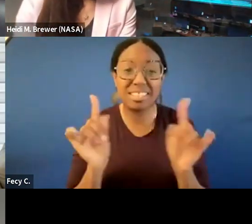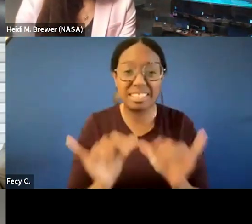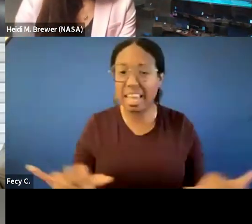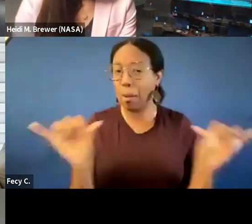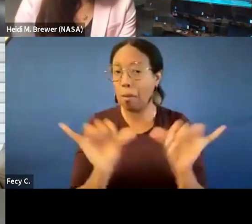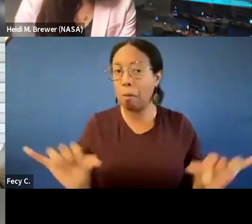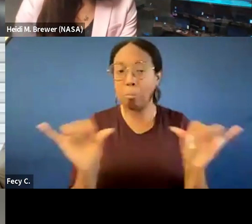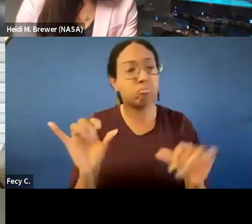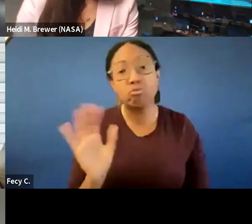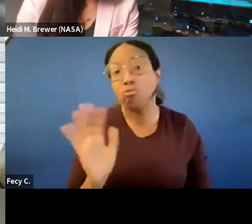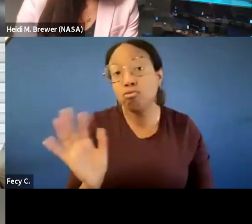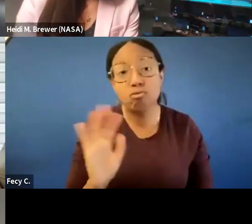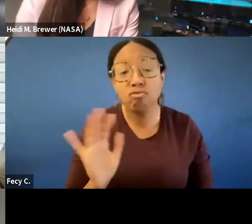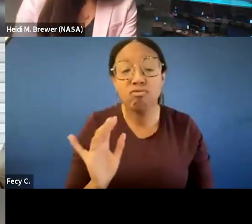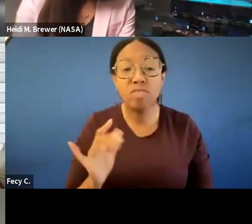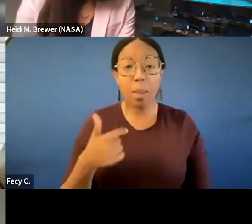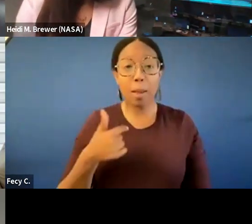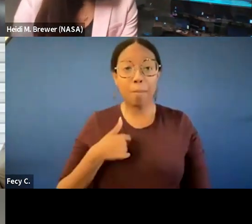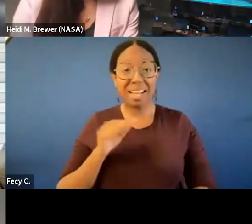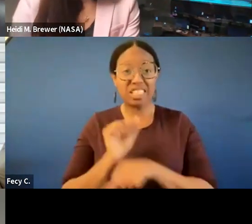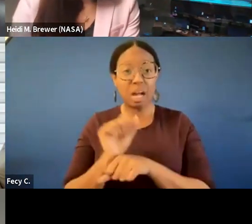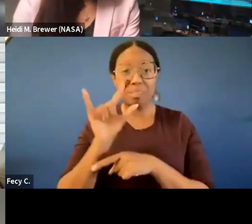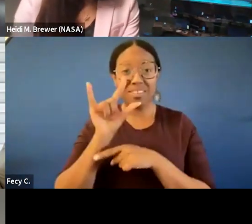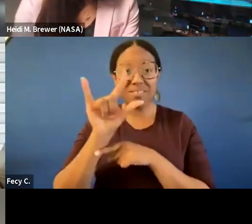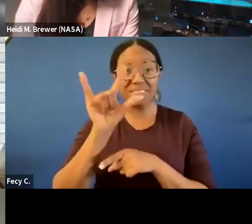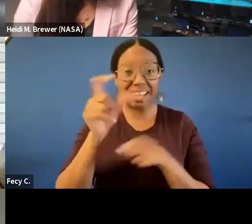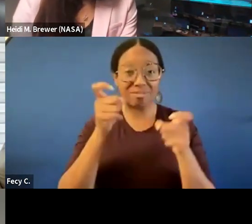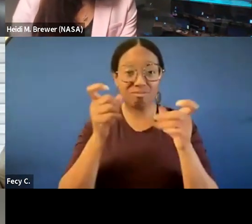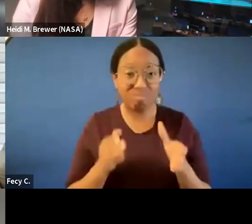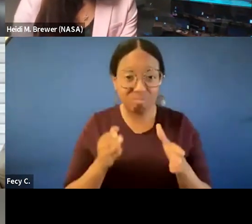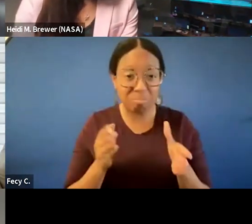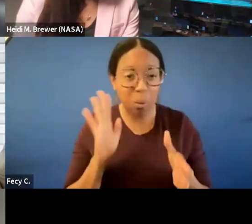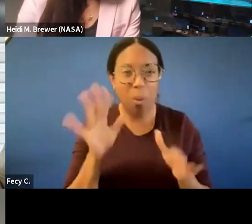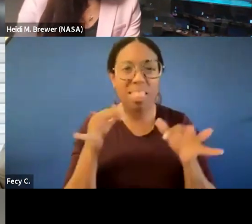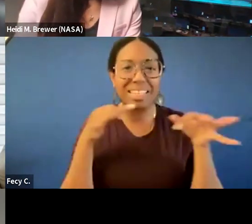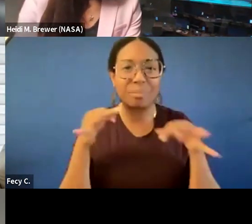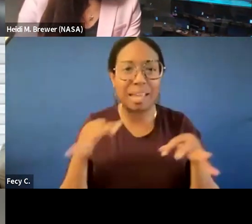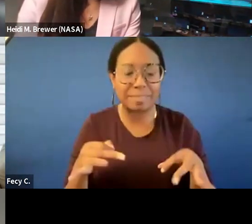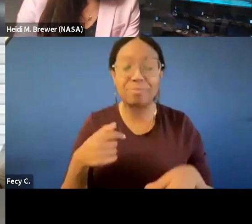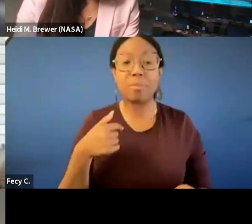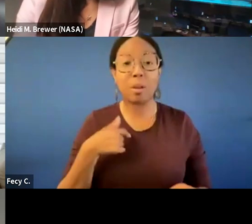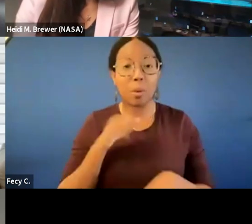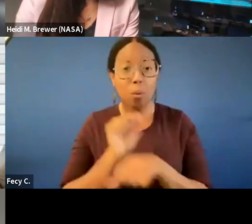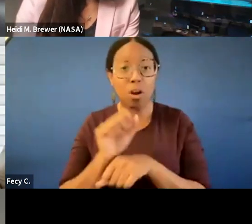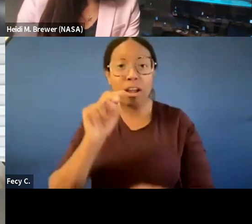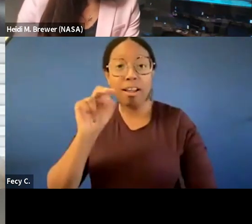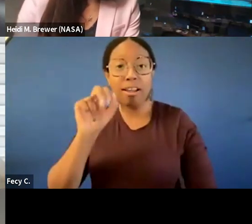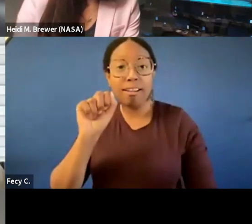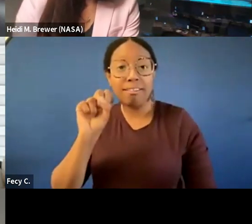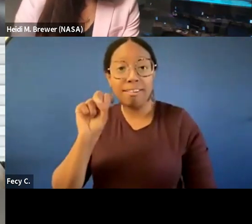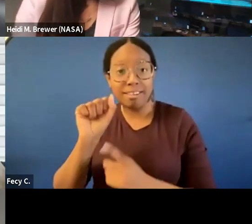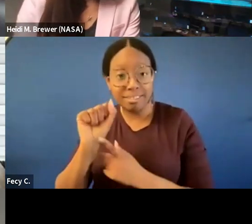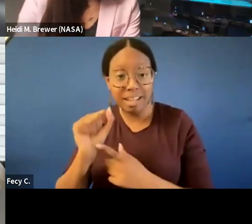on what a flight director is and what a flight director does, I work at NASA and we fly various space missions. Right now we